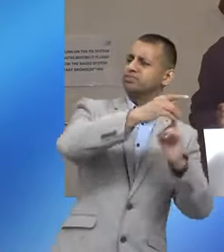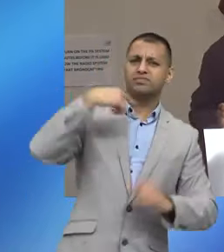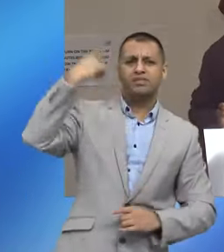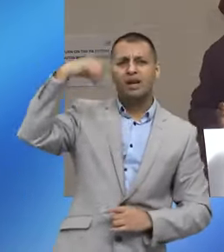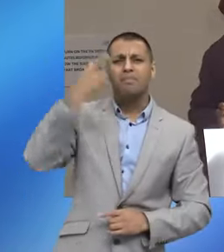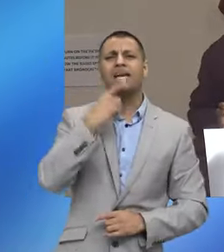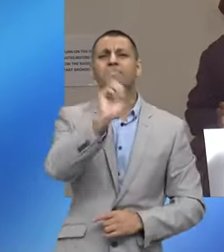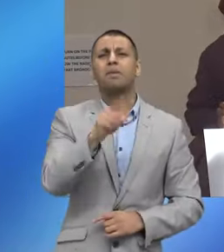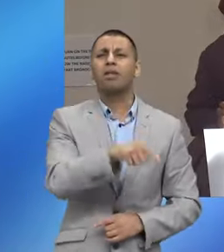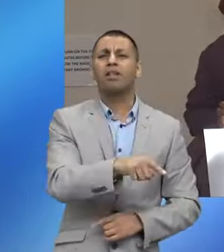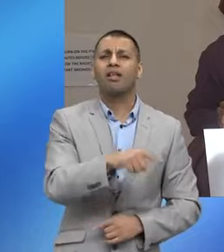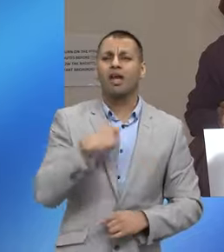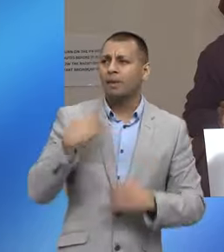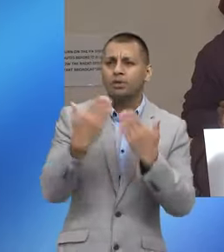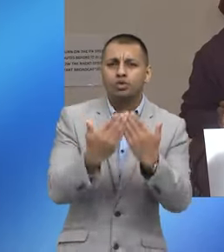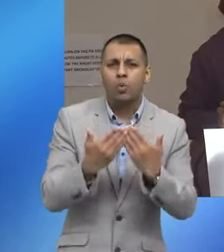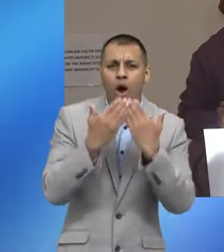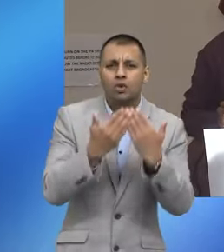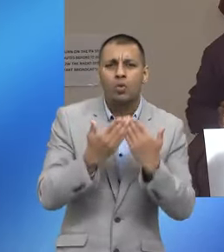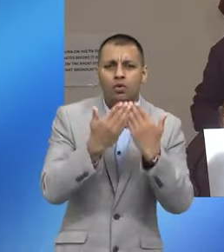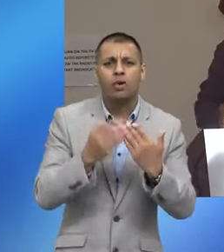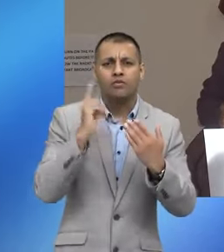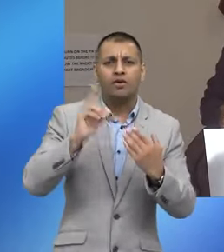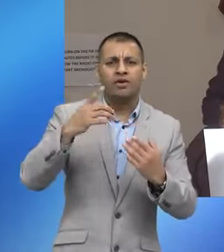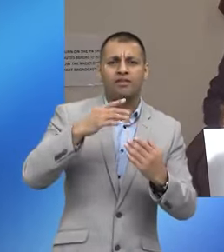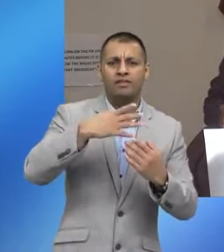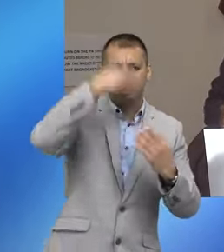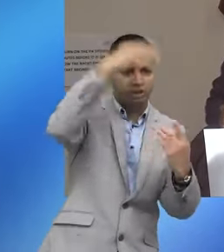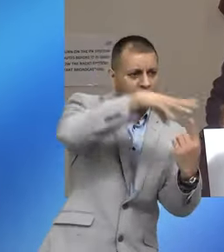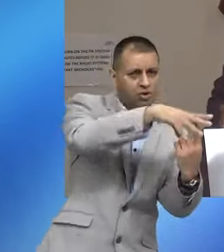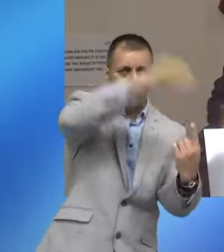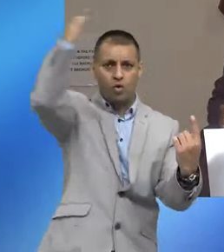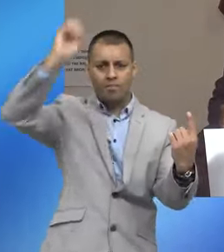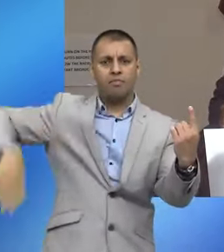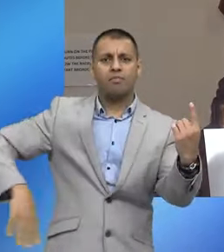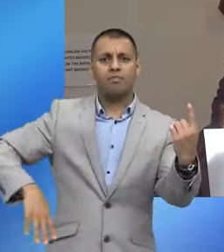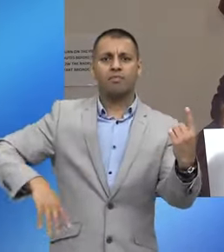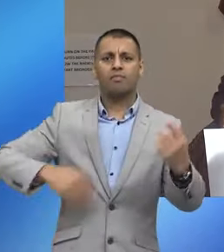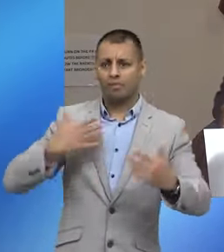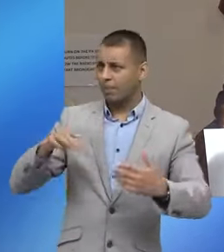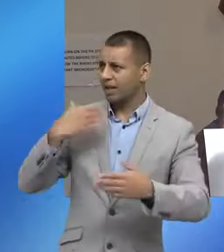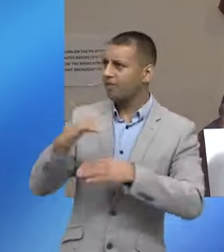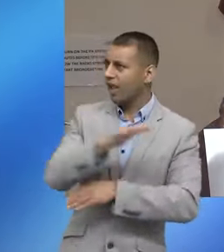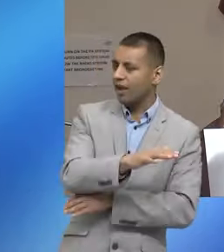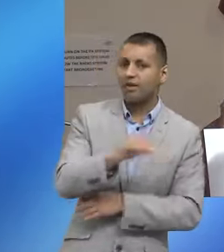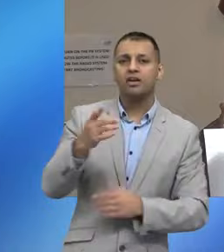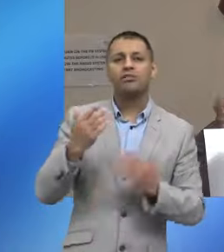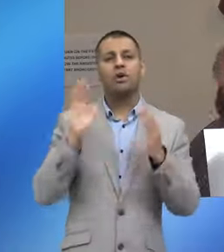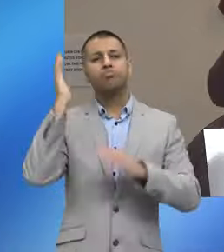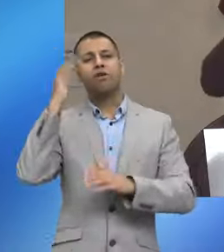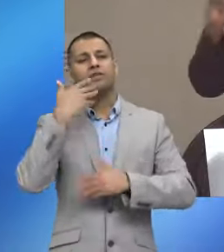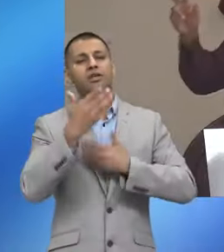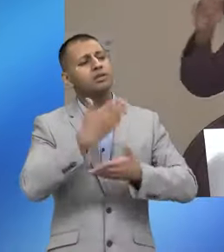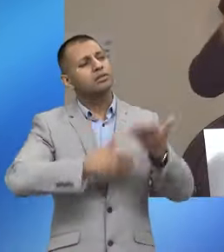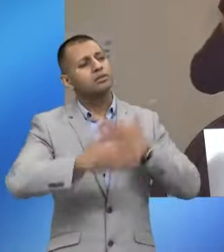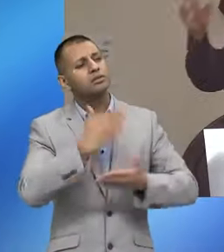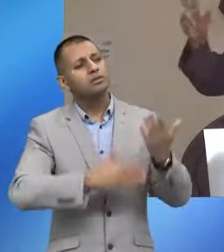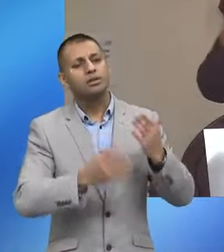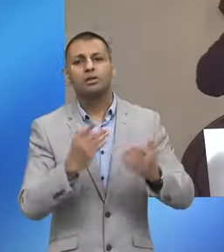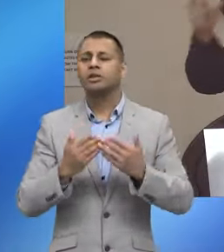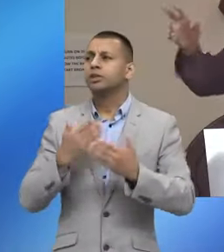people, majnoon people in Jahiliyyah. The Nabi said, tell me your ruqya. Give me your ruqya. I want to hear it. The man started